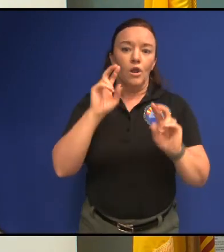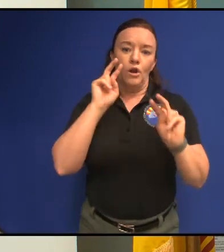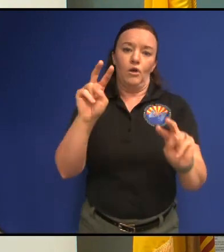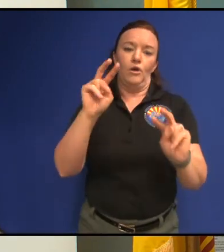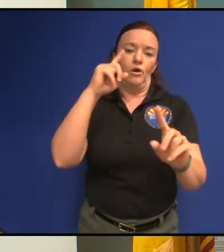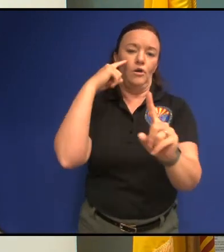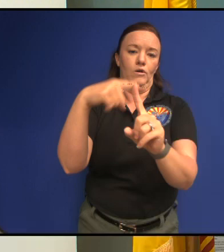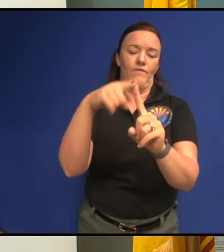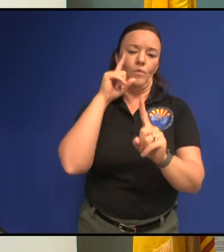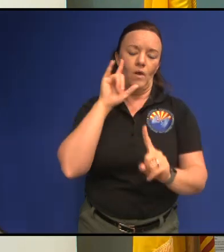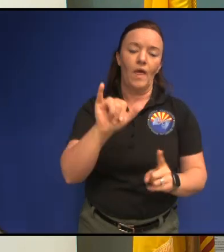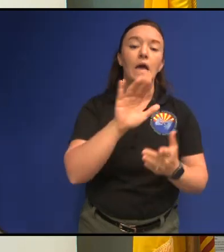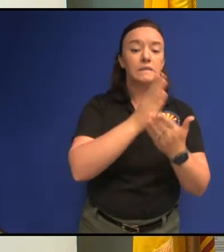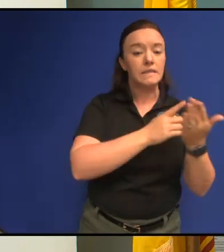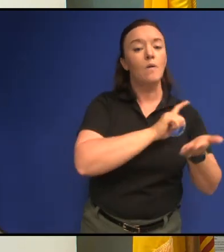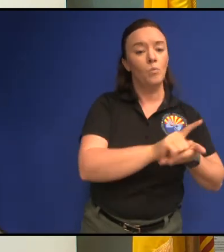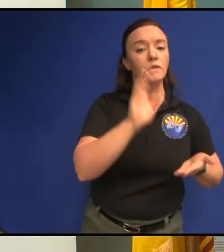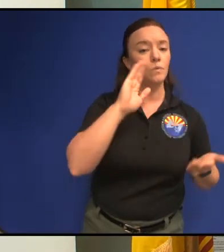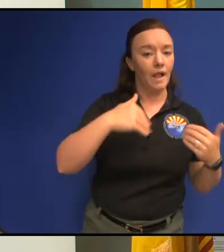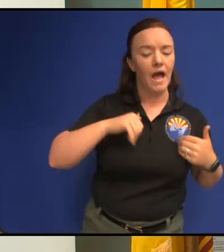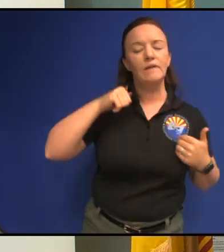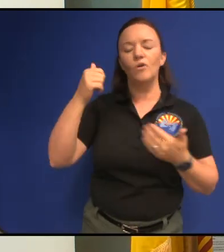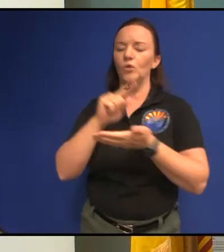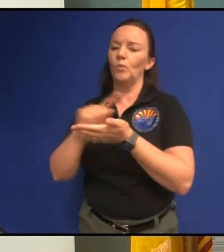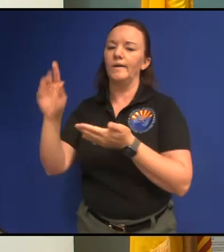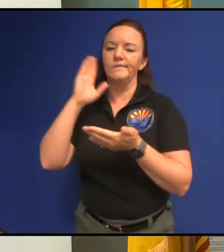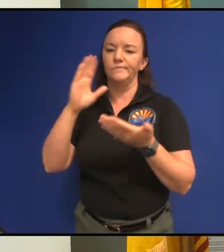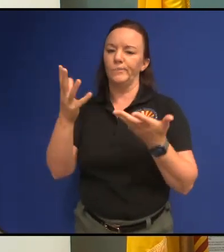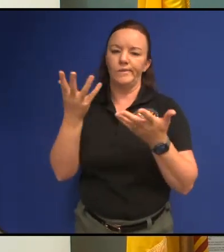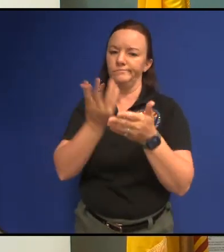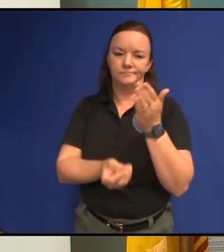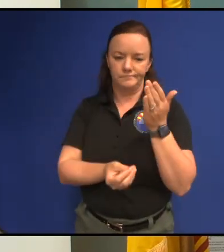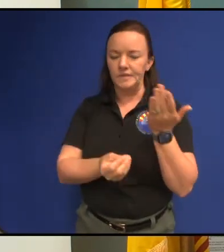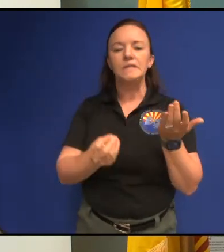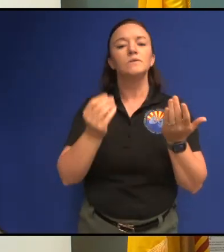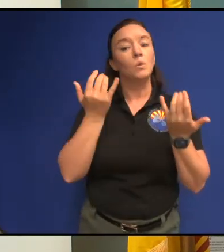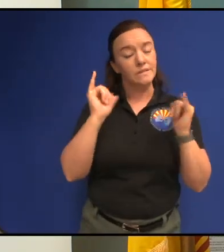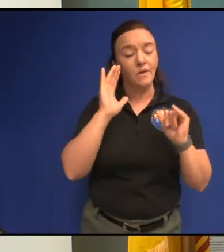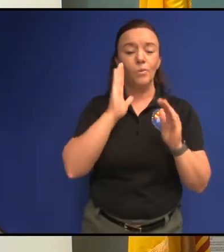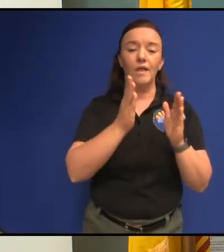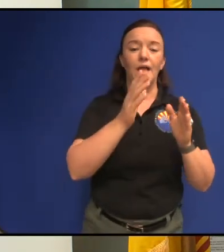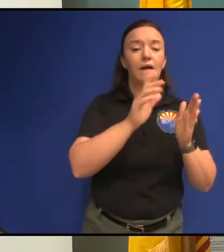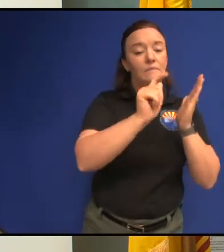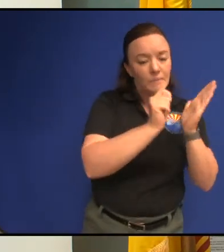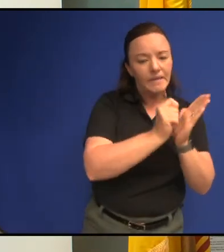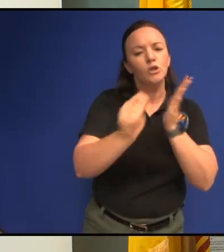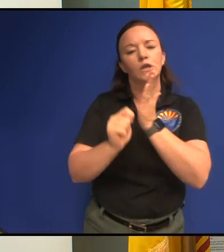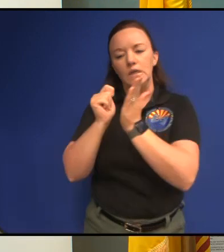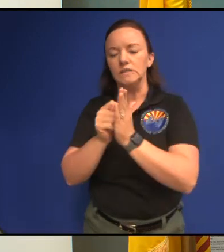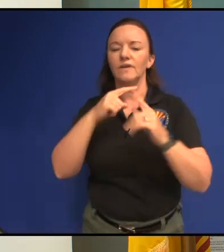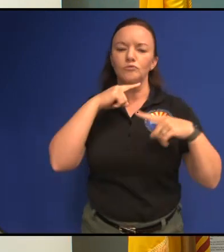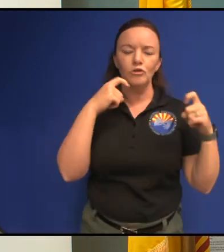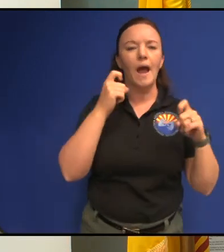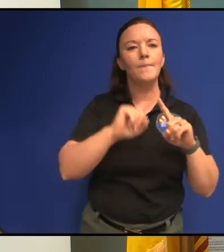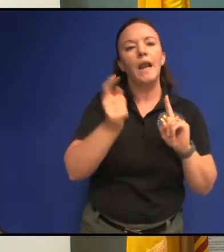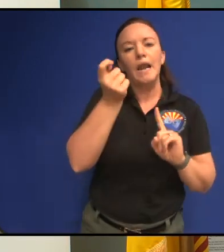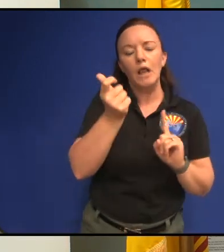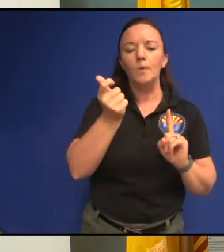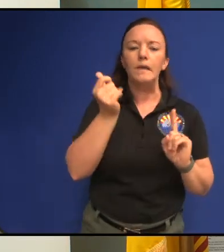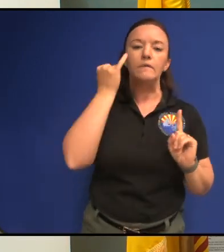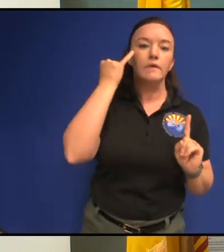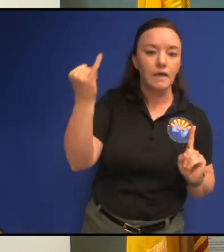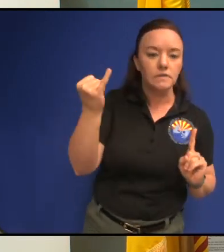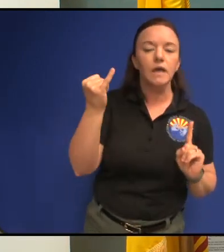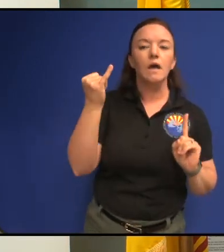weeks it can go. So we're still going to look at periods of dry, but at least we have a little hint that things are starting to normalize as we head into